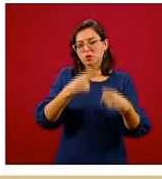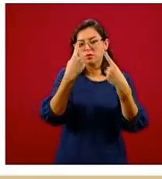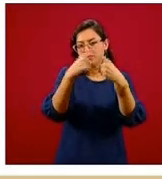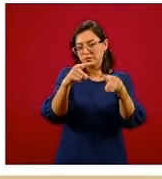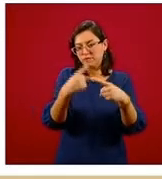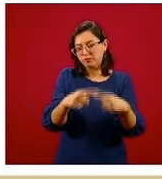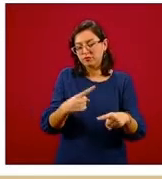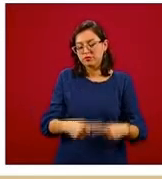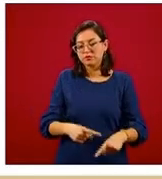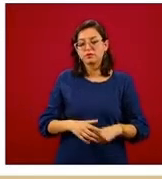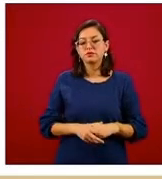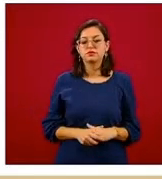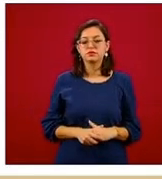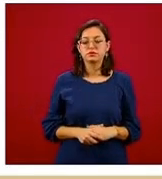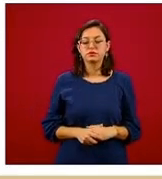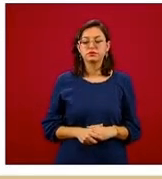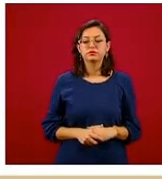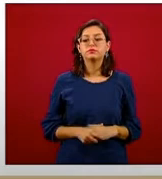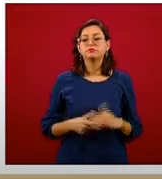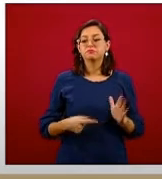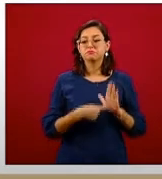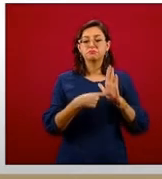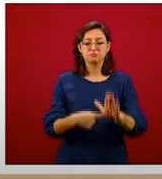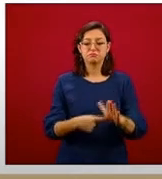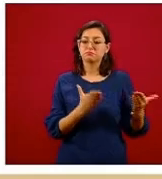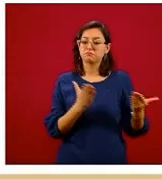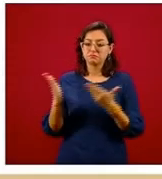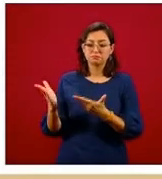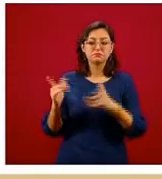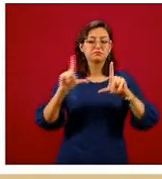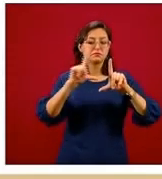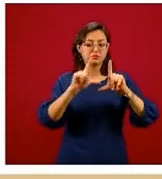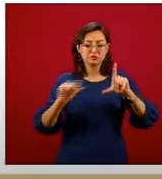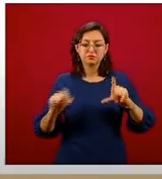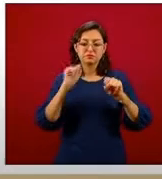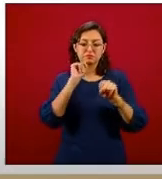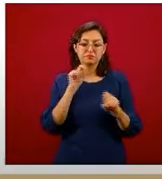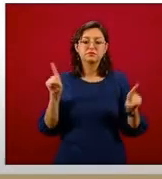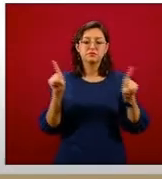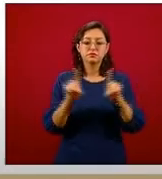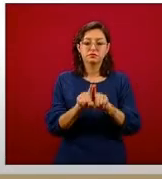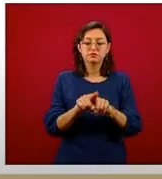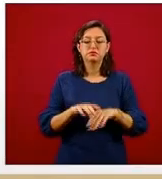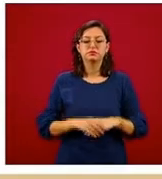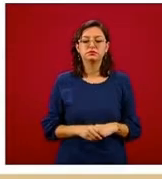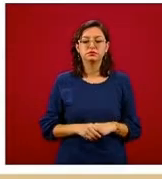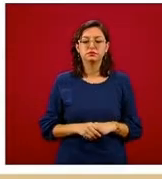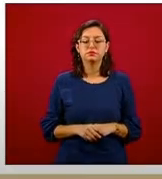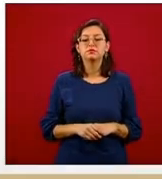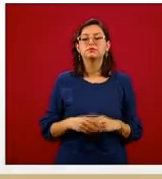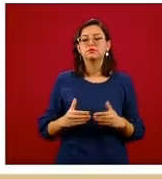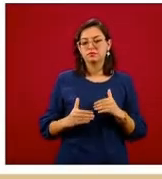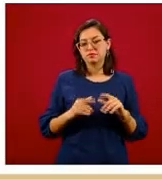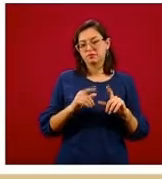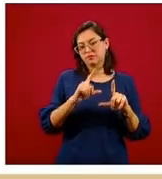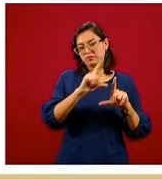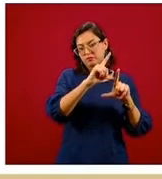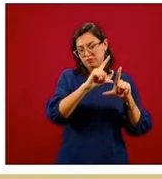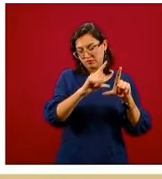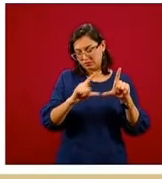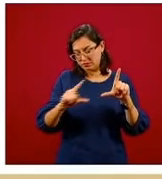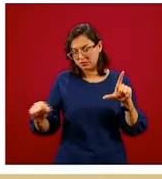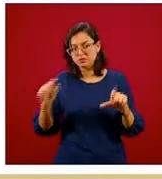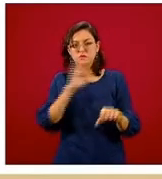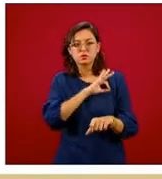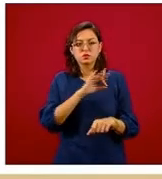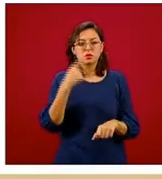in Mexico, we will get to see changes in the colors of the map. In this next slide, we can get to see the same information, but